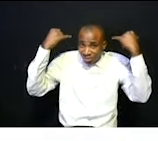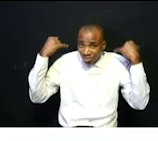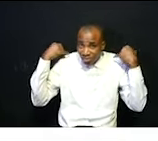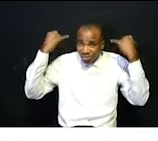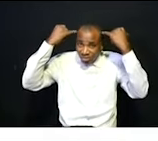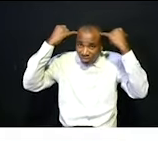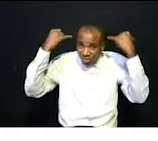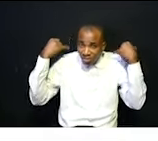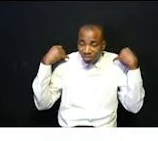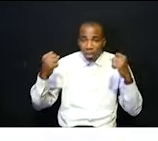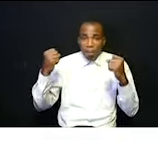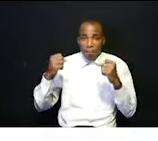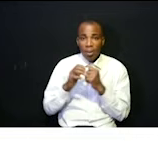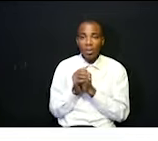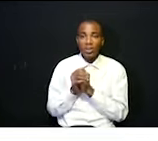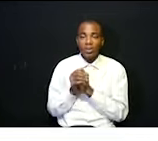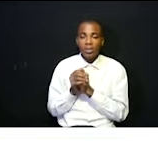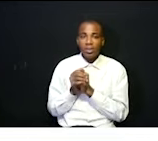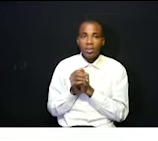omaino mrasebe jafuo.